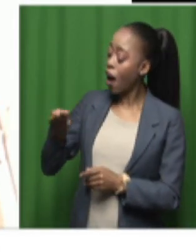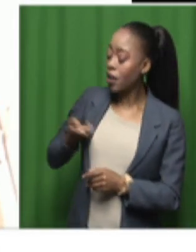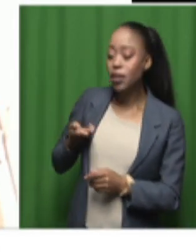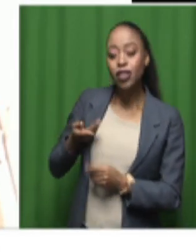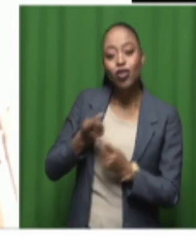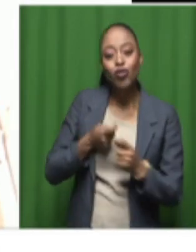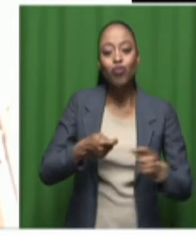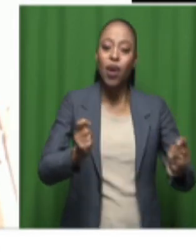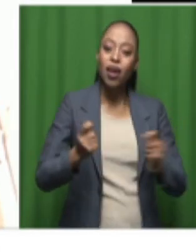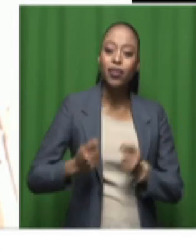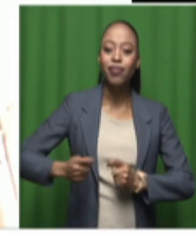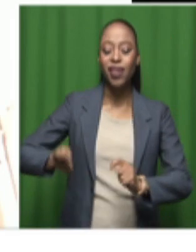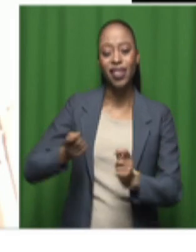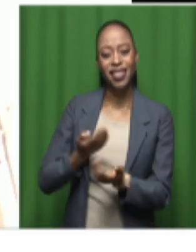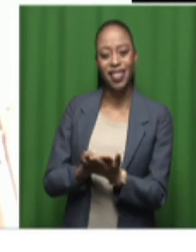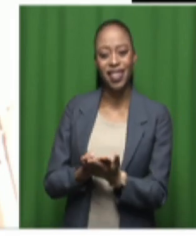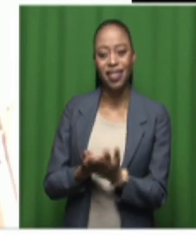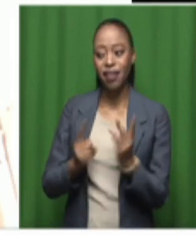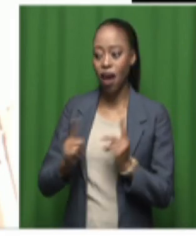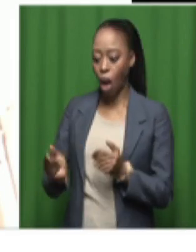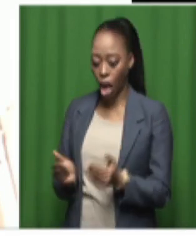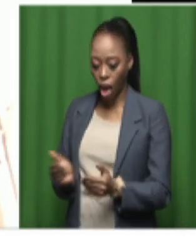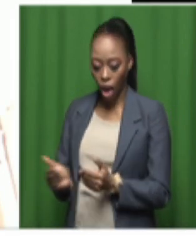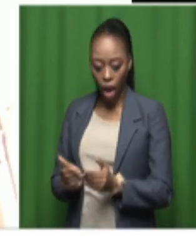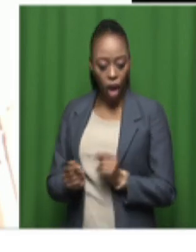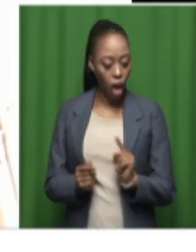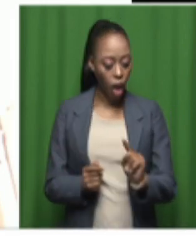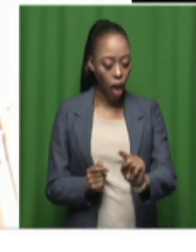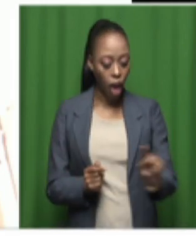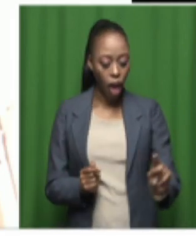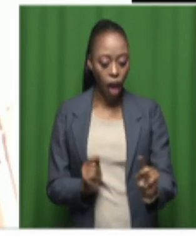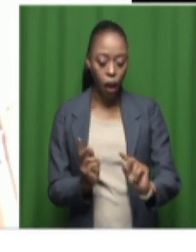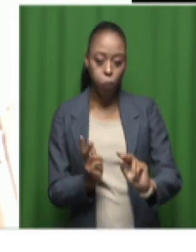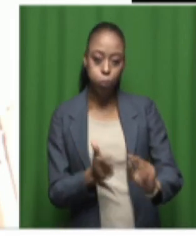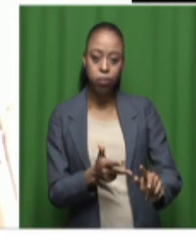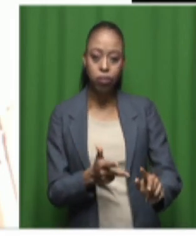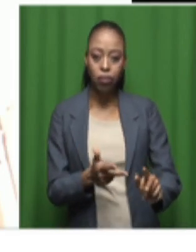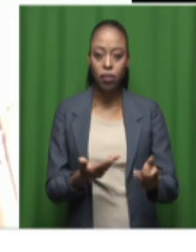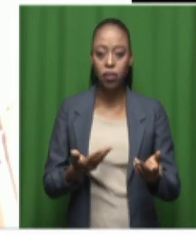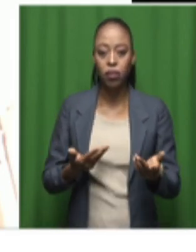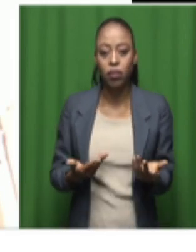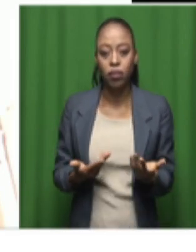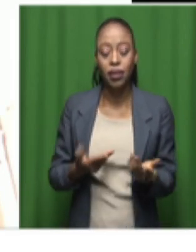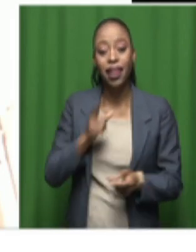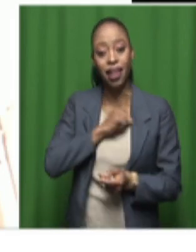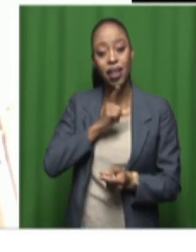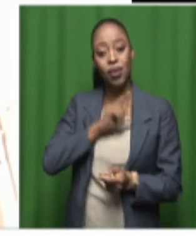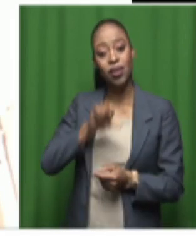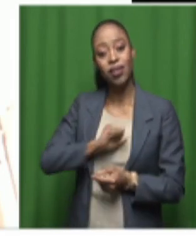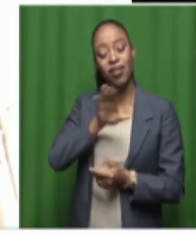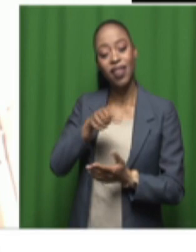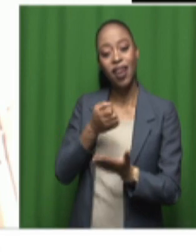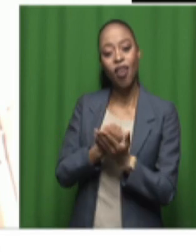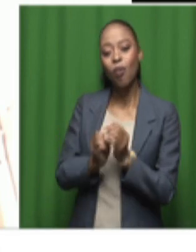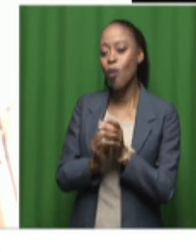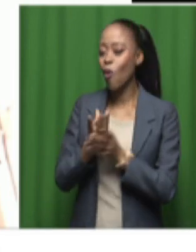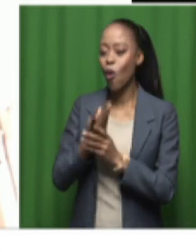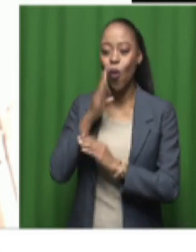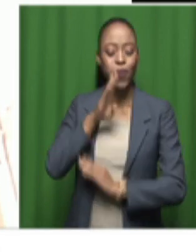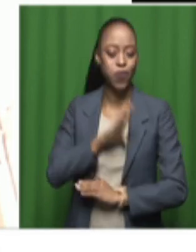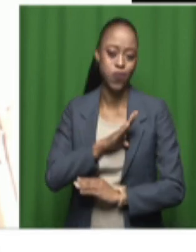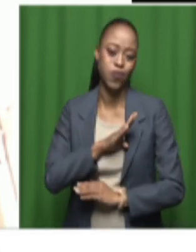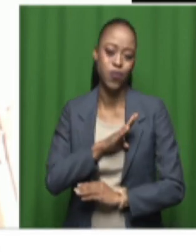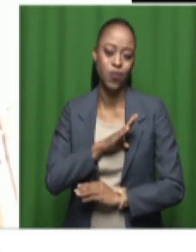pocket to demand that. And so part of the reason why the South African economy is not growing